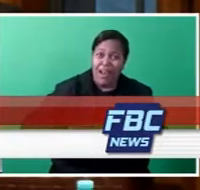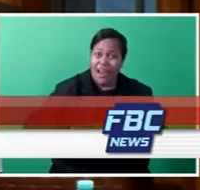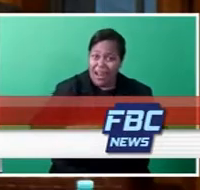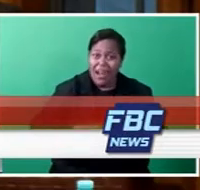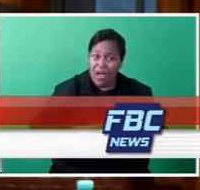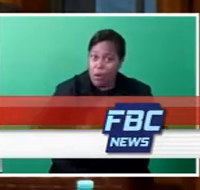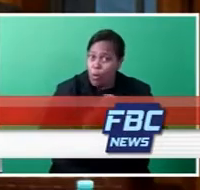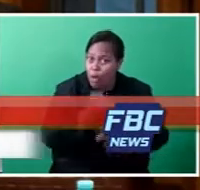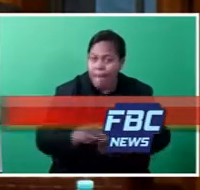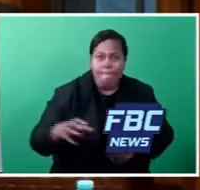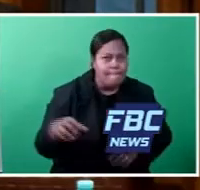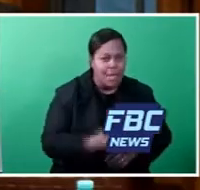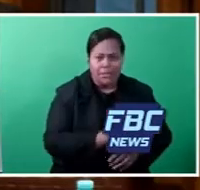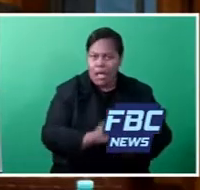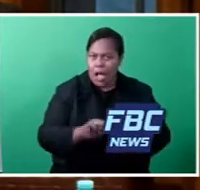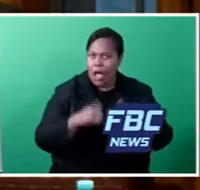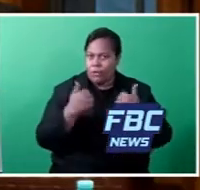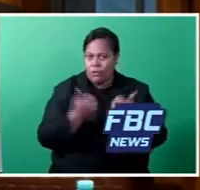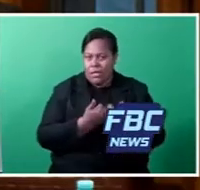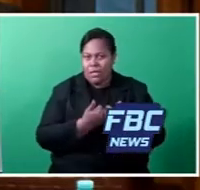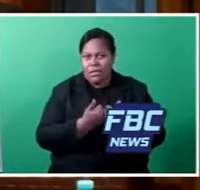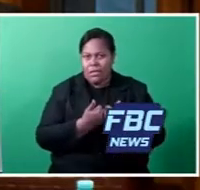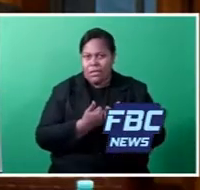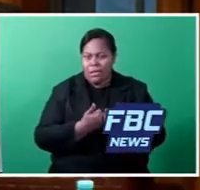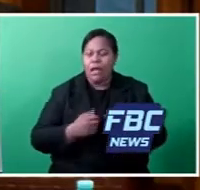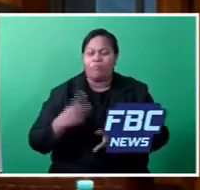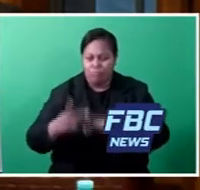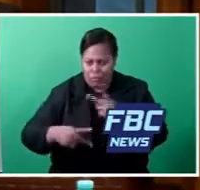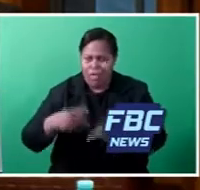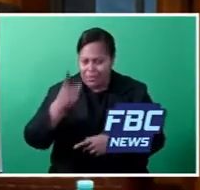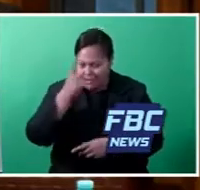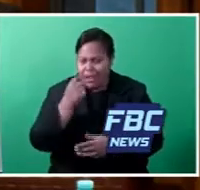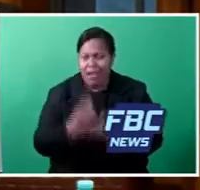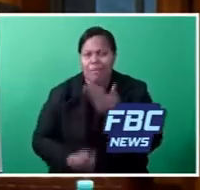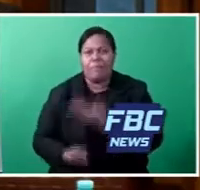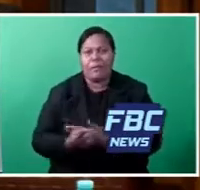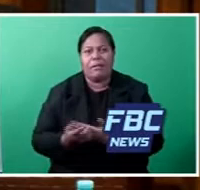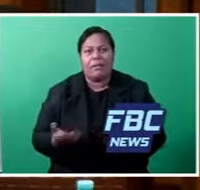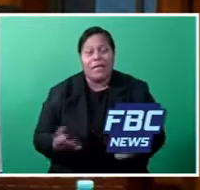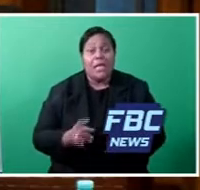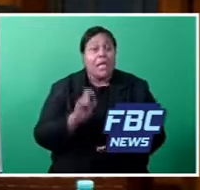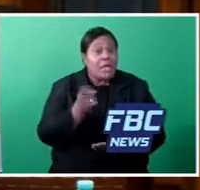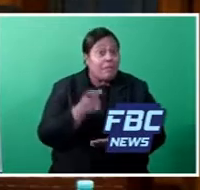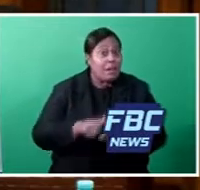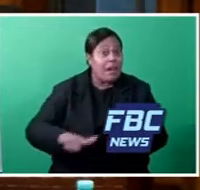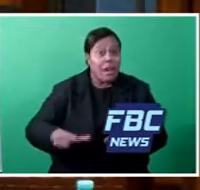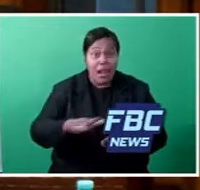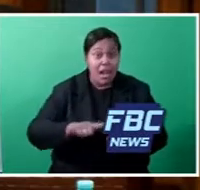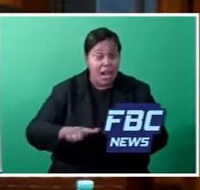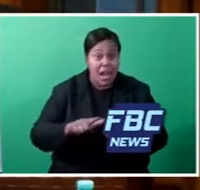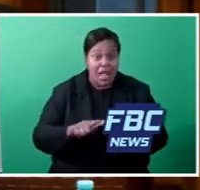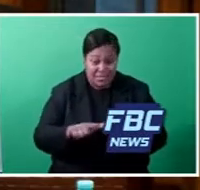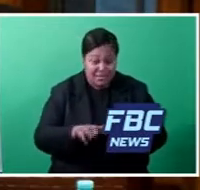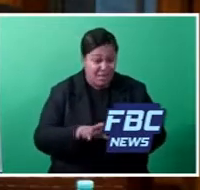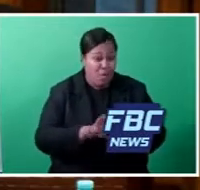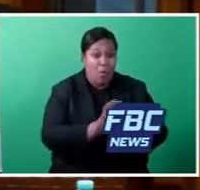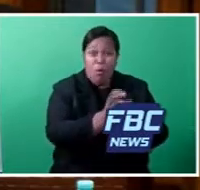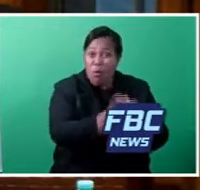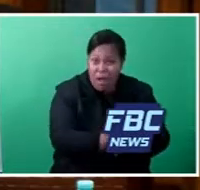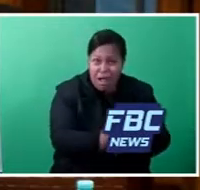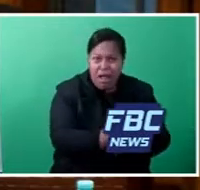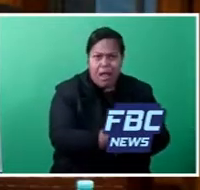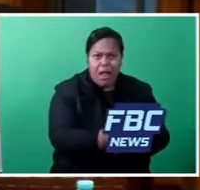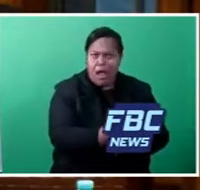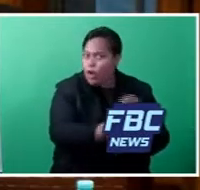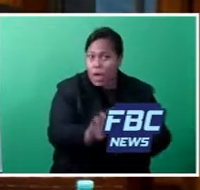must agree before the rest of the process can take place. If the landowning unit disagrees, the process stops